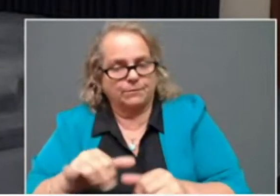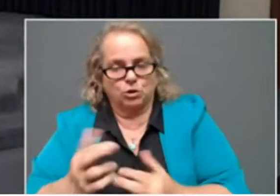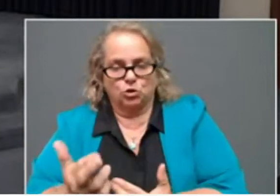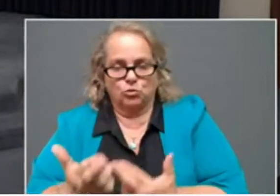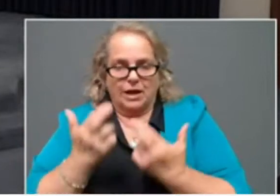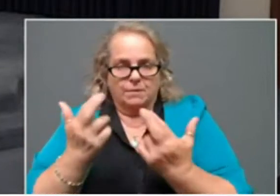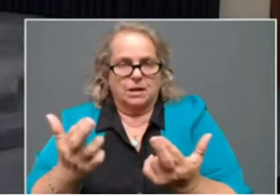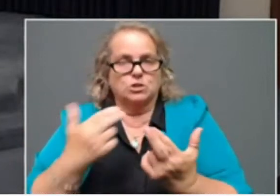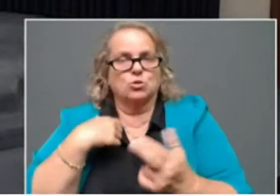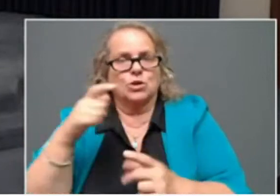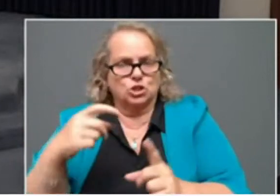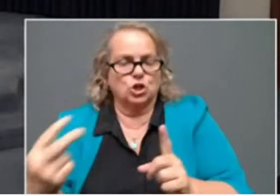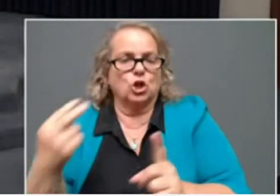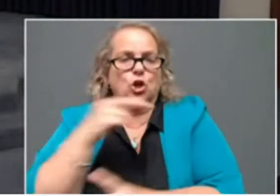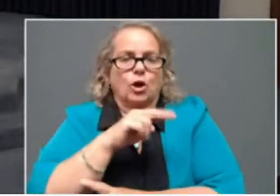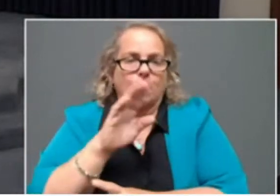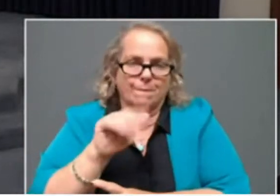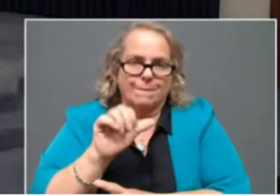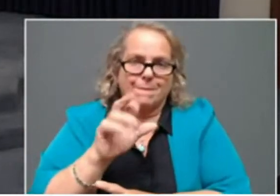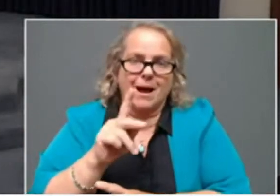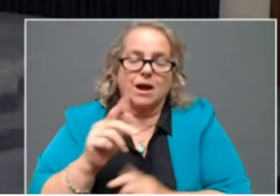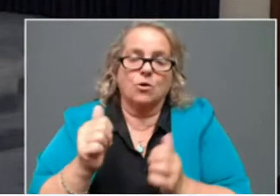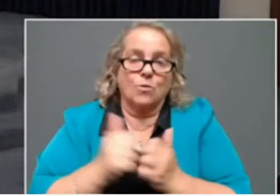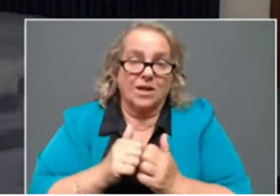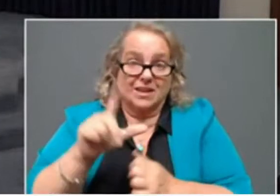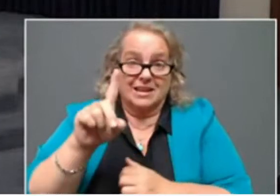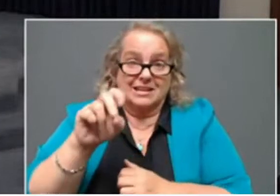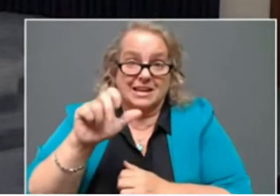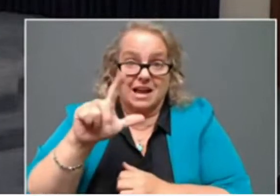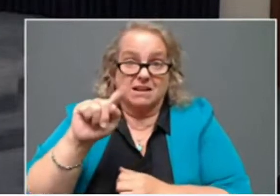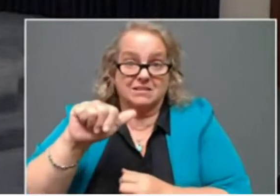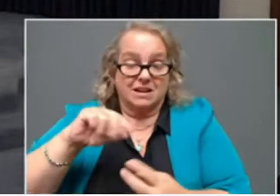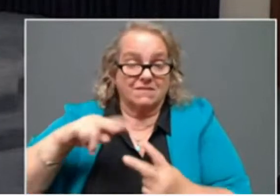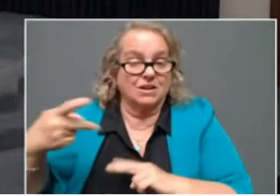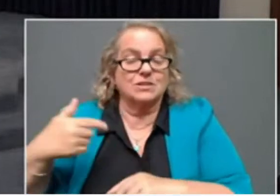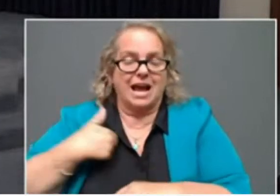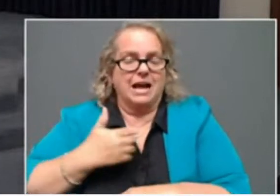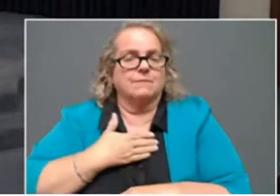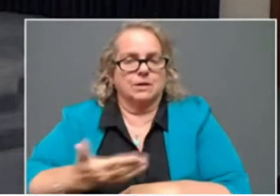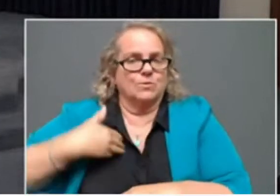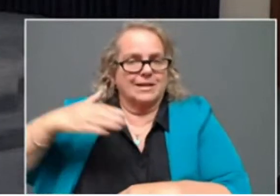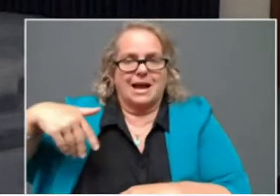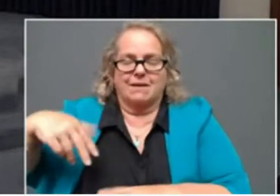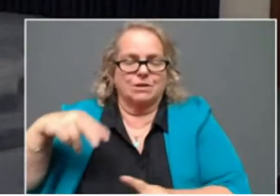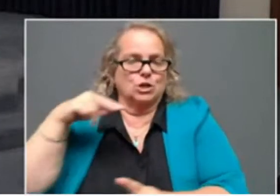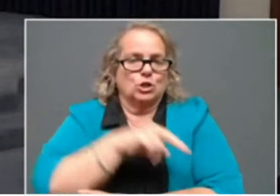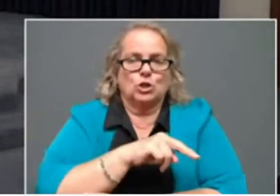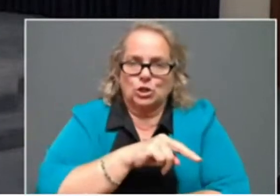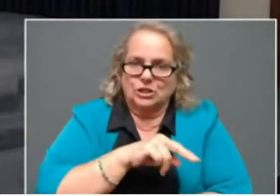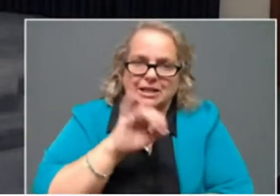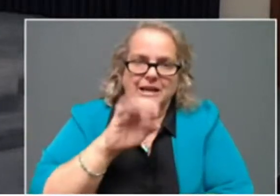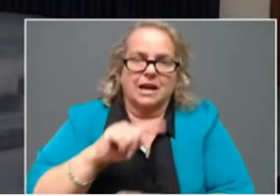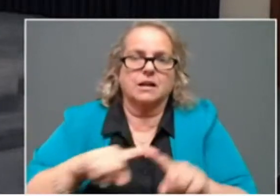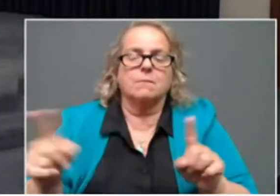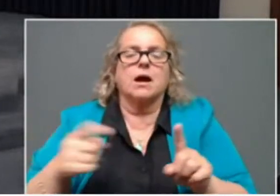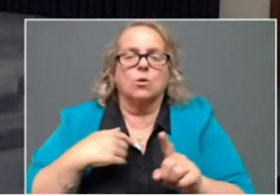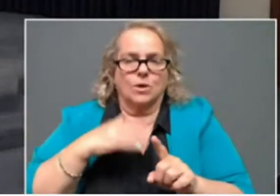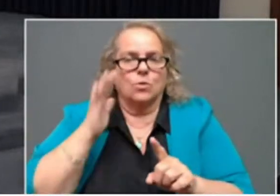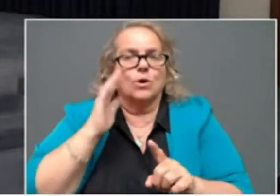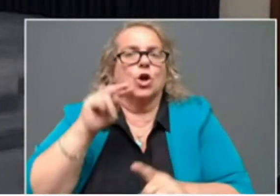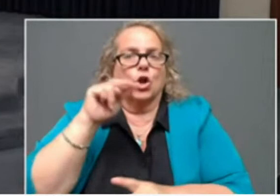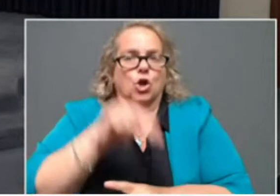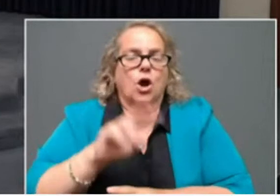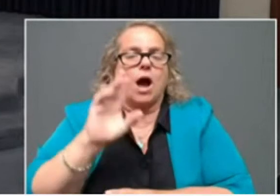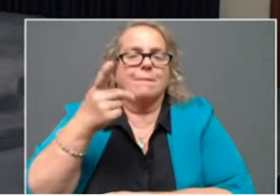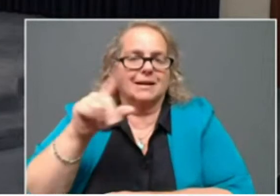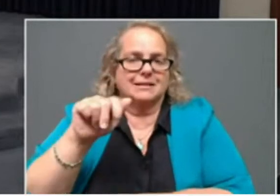them with the Delta variant, and admittedly we haven't yet with everything that we've been doing, but we'll look at updating those.